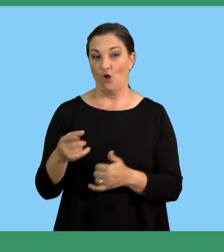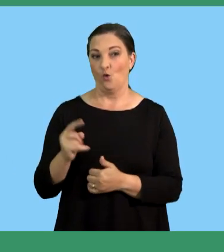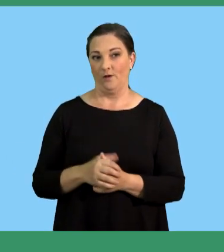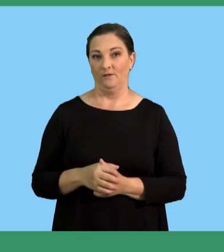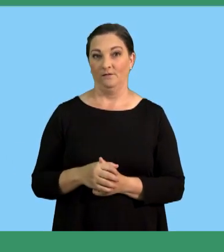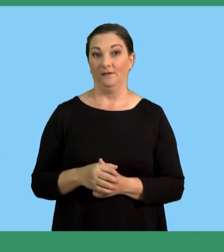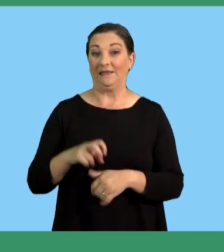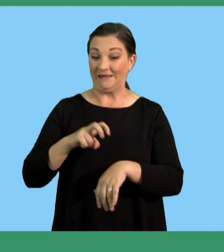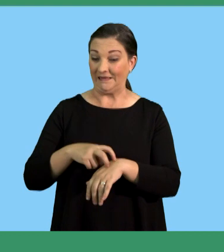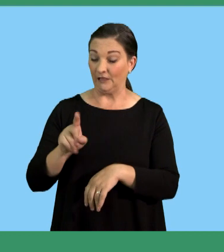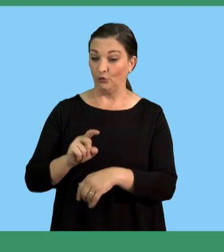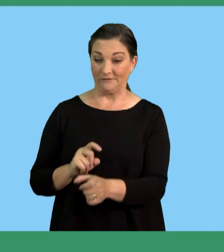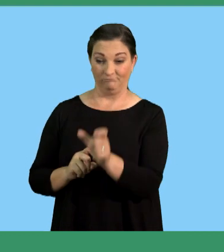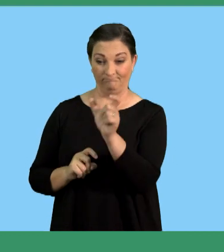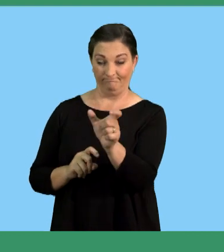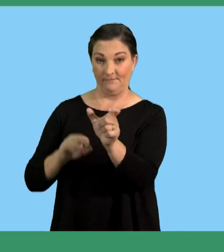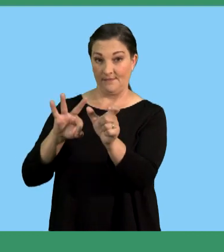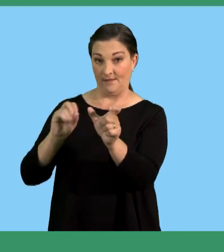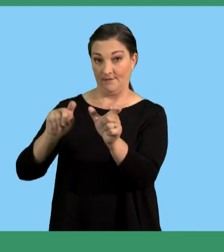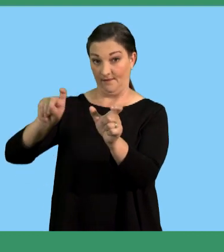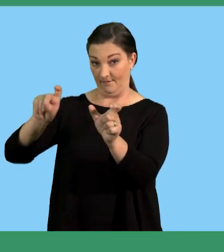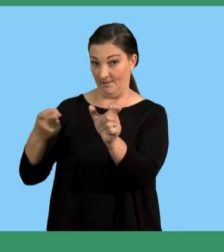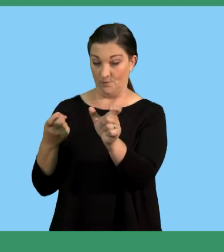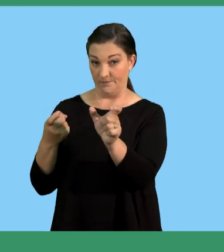change. What is the change? We have to add now